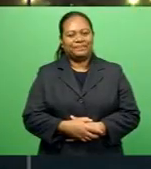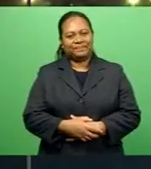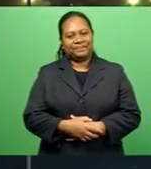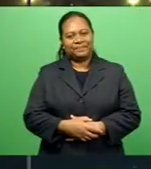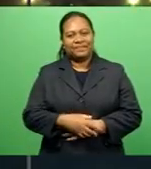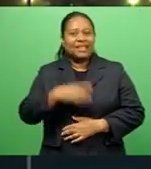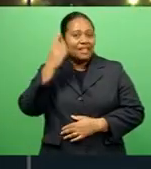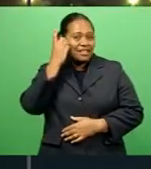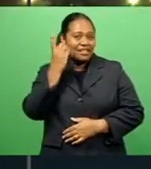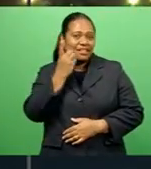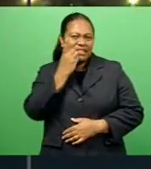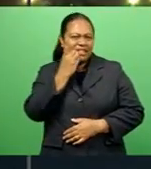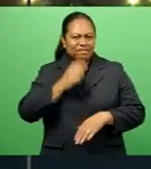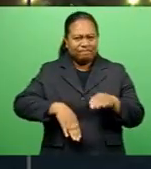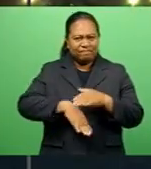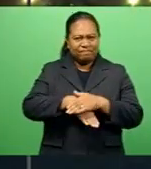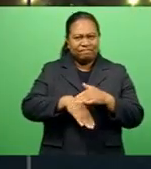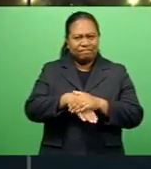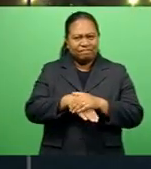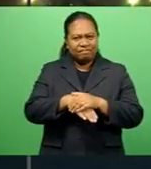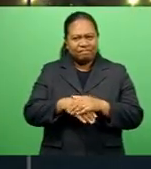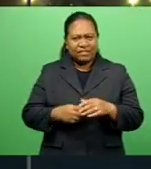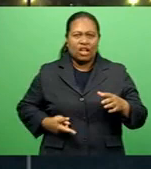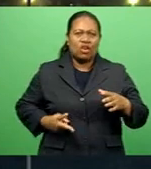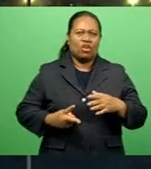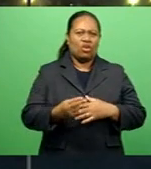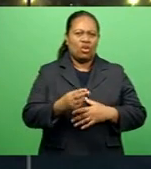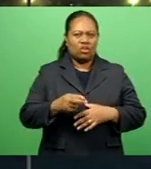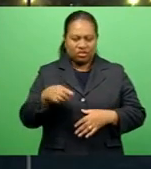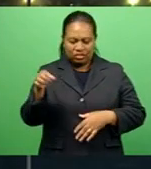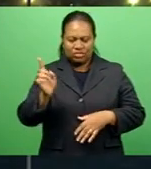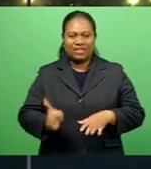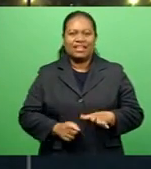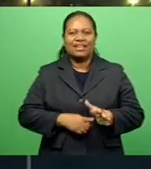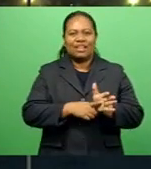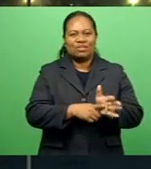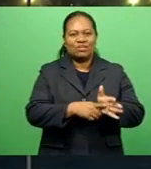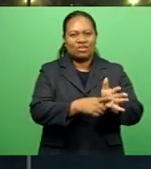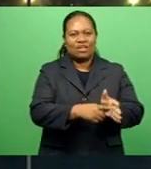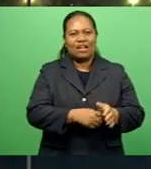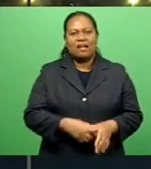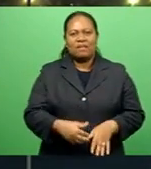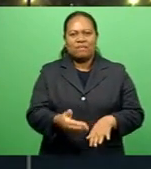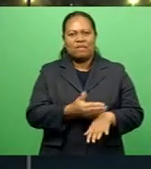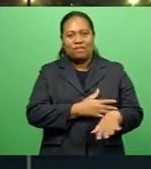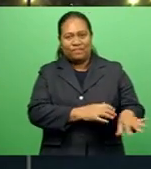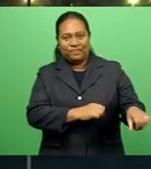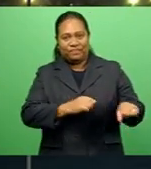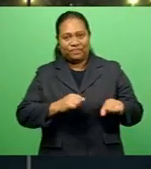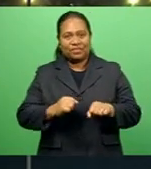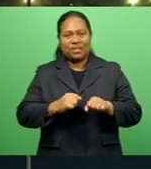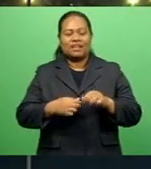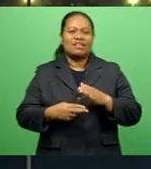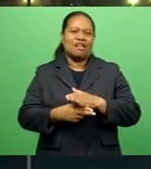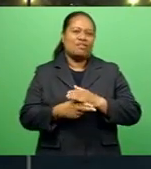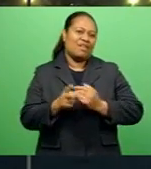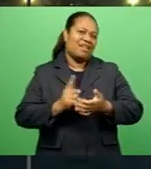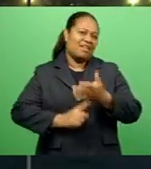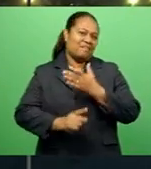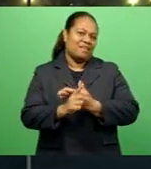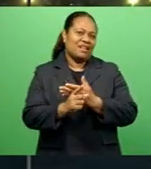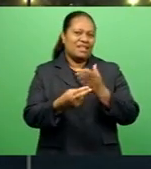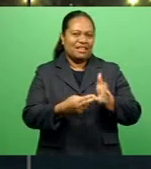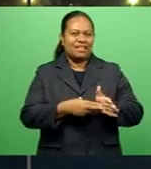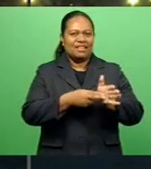The Digicel Premier League was officially launched in Lautoka today before the host took on Navua at Churchill Park. With